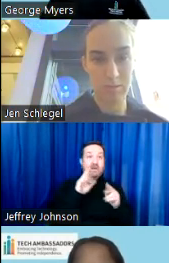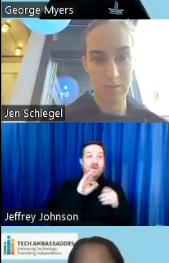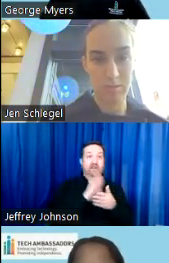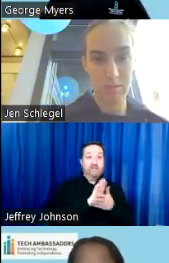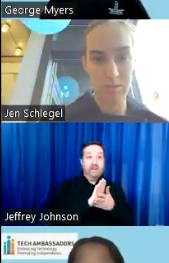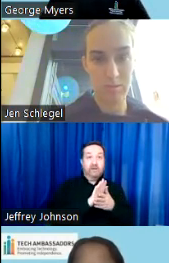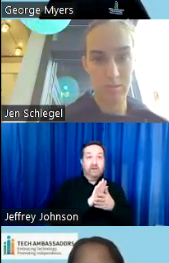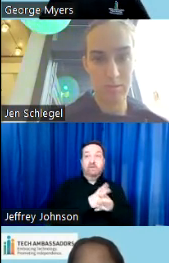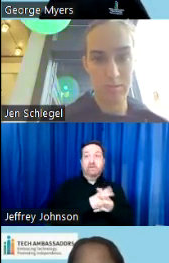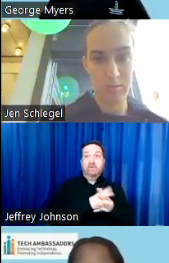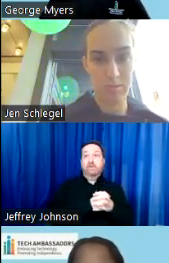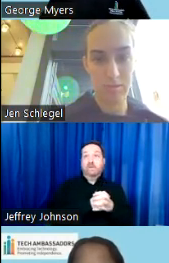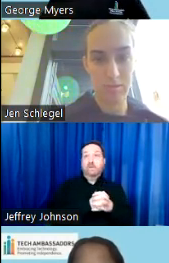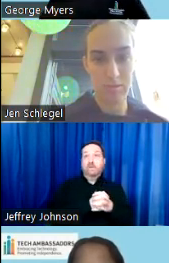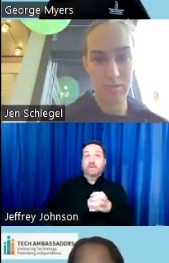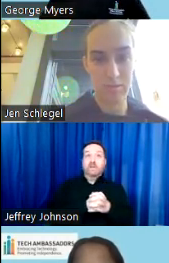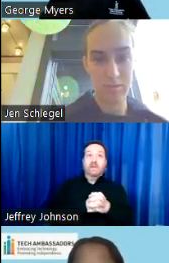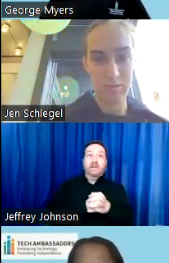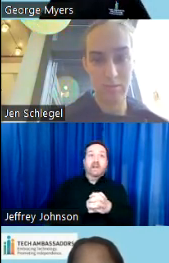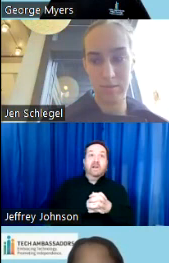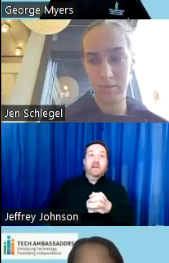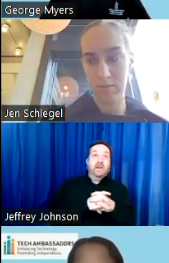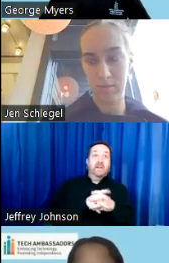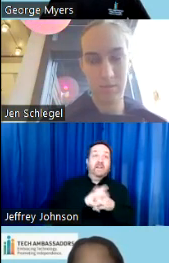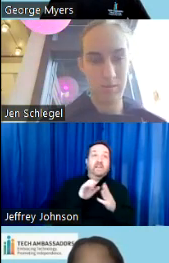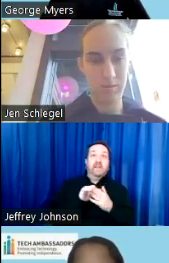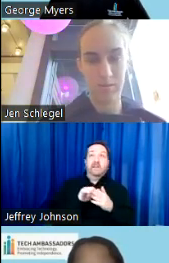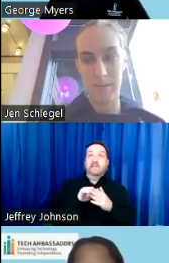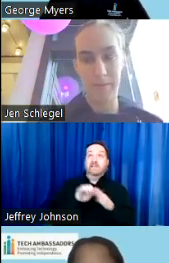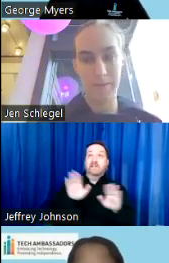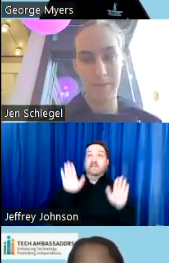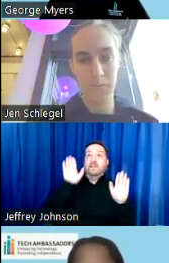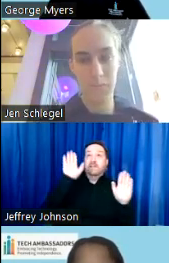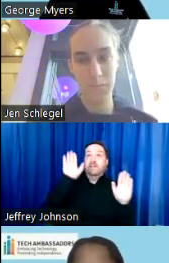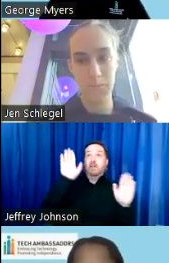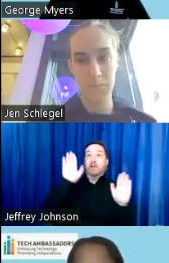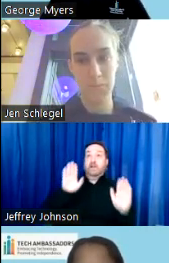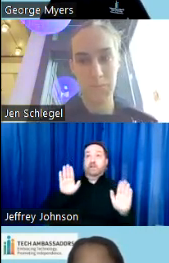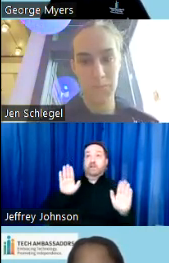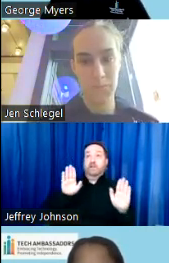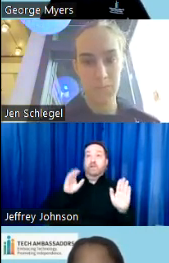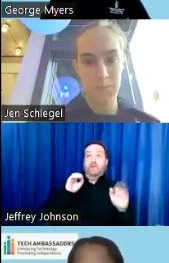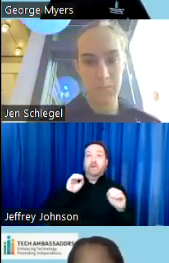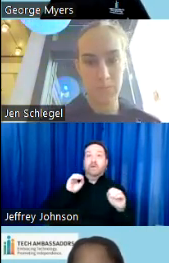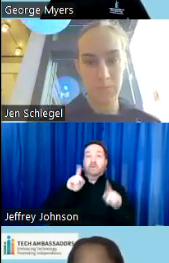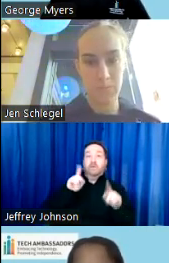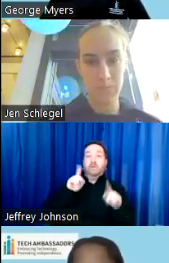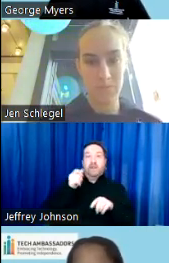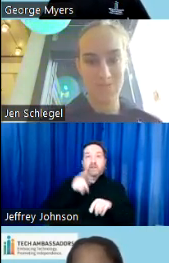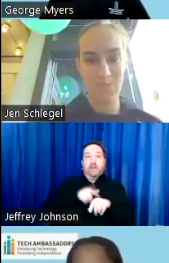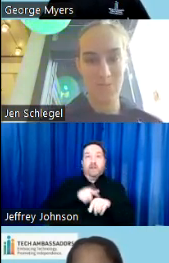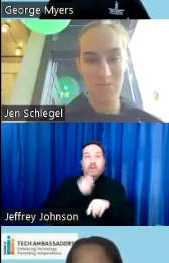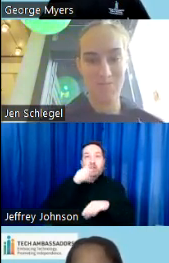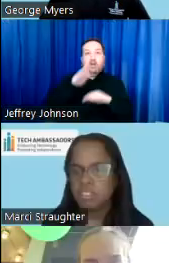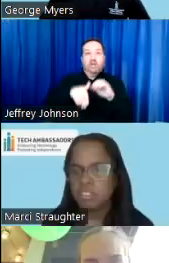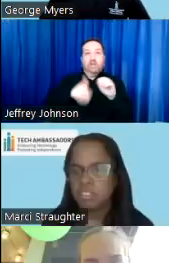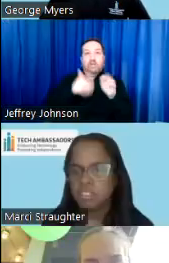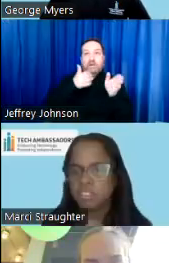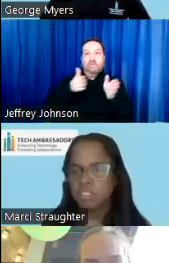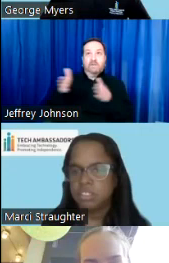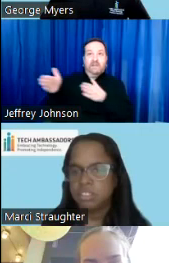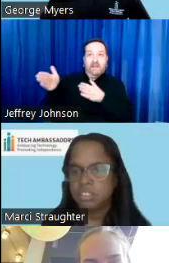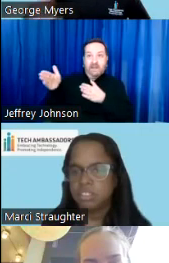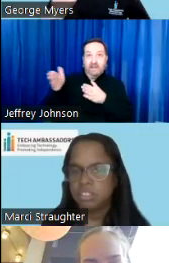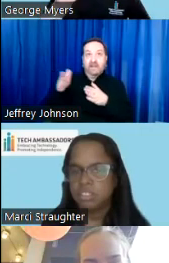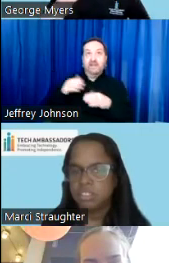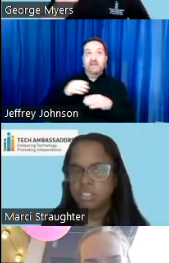right. That is awesome. Well, we went a little bit longer than we intended to. What